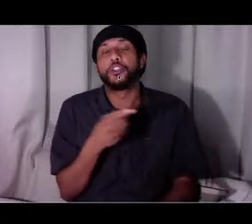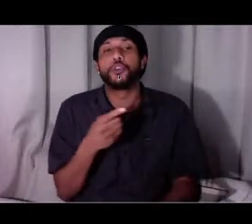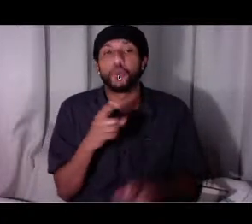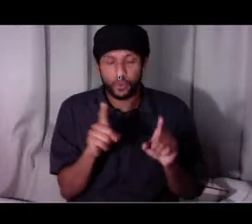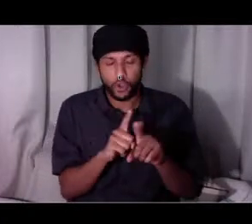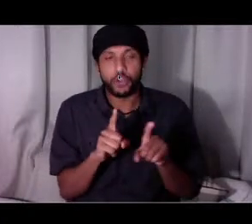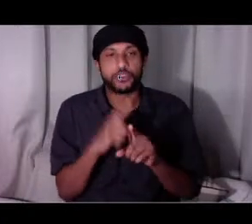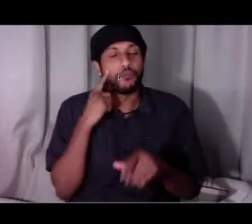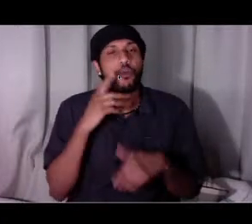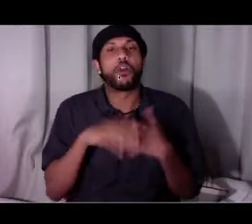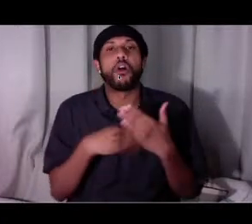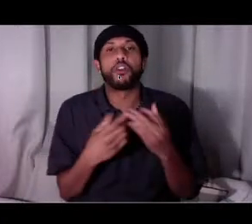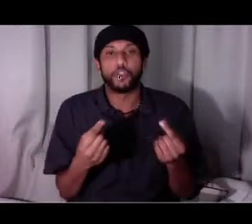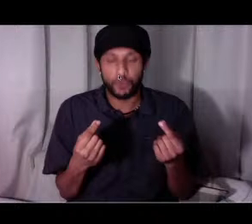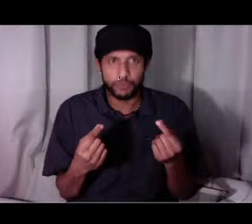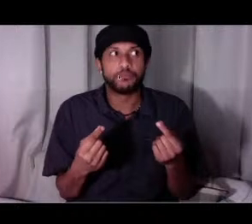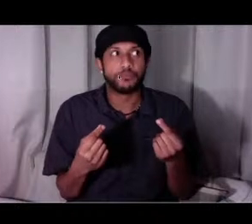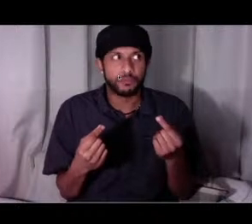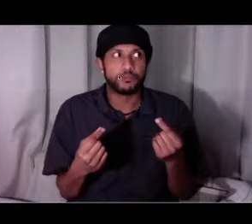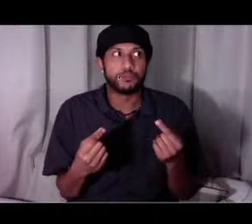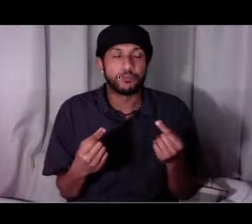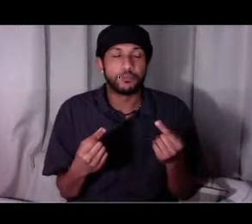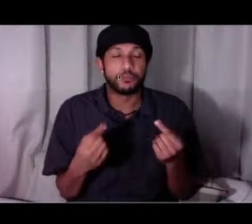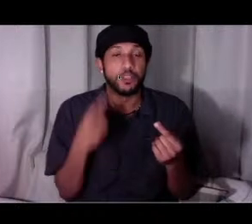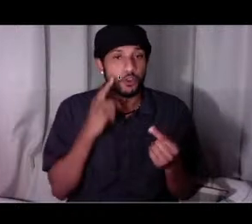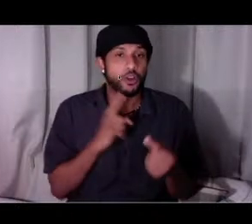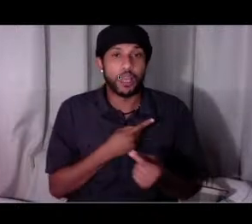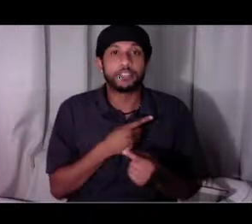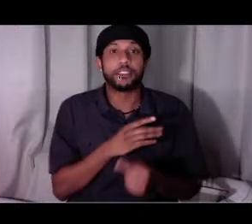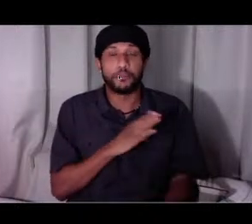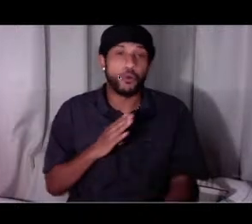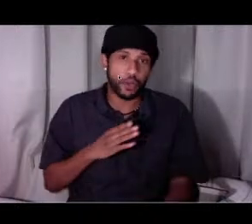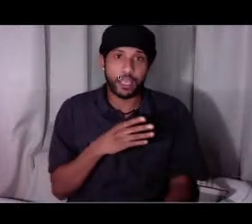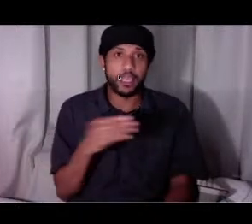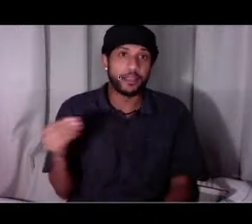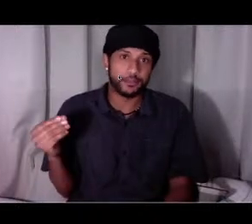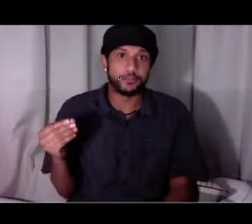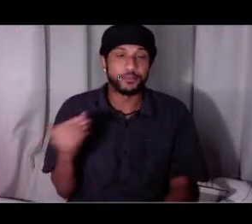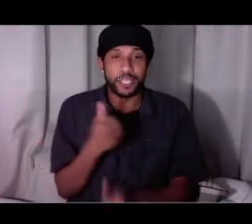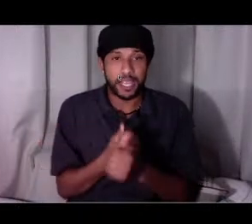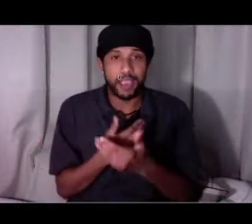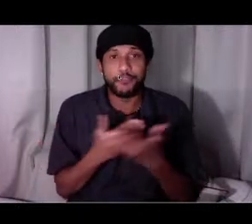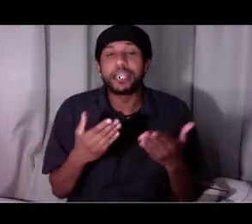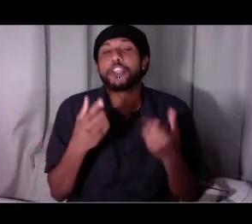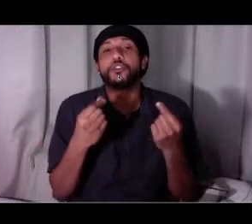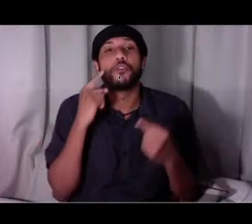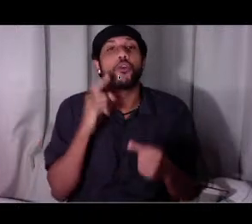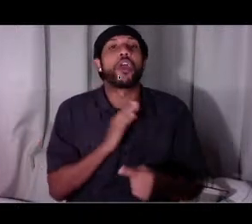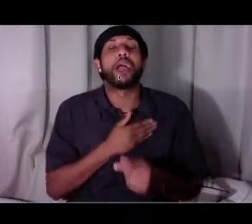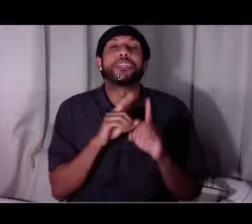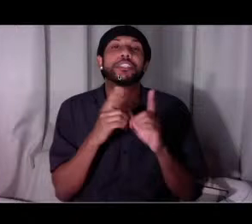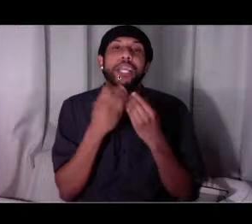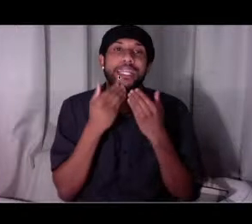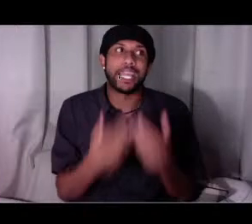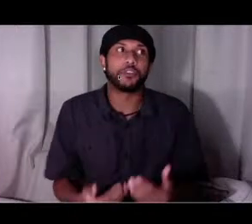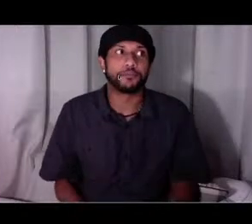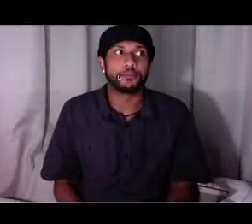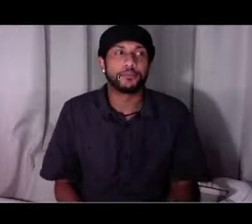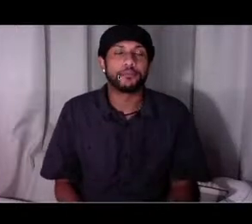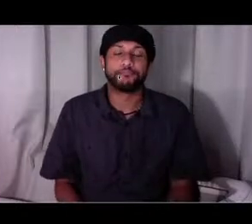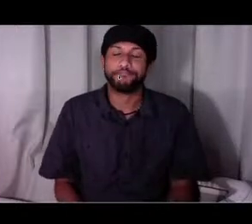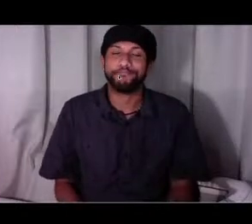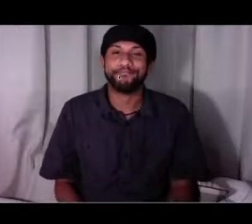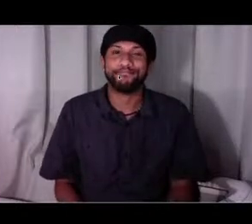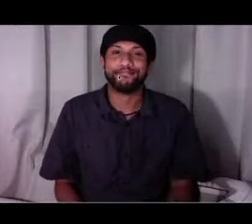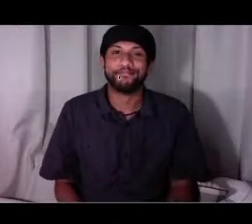Medina for all you do uh for us as the board and uh everything you do for our district thank you very much I